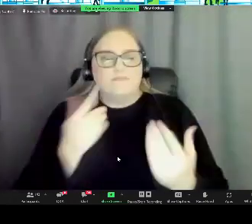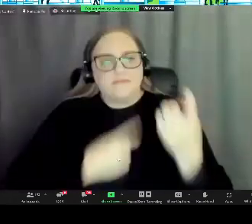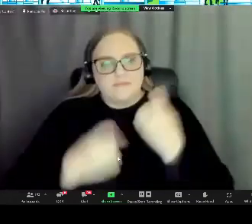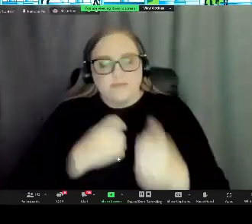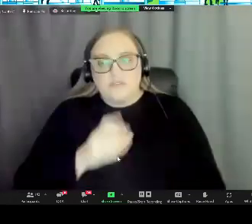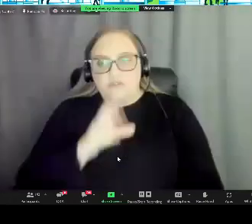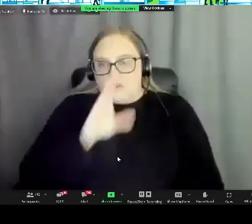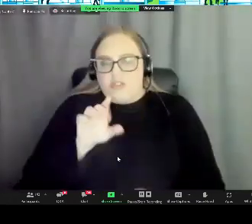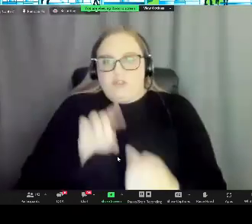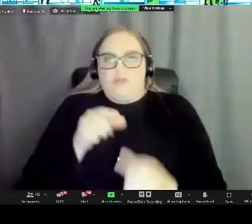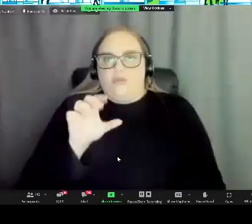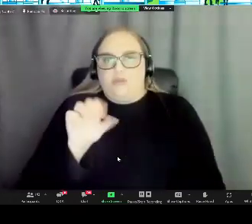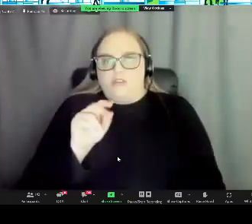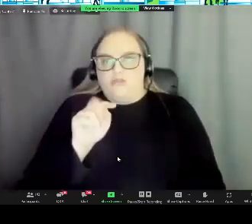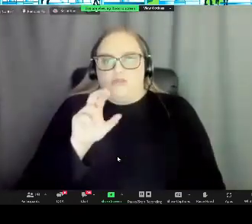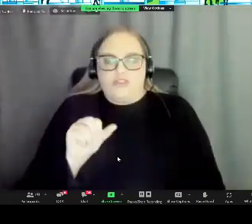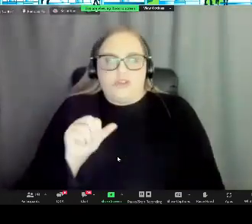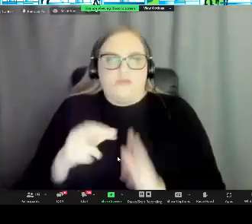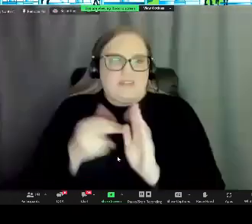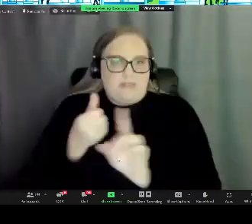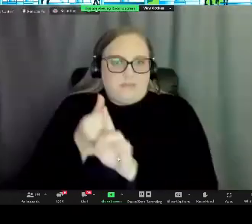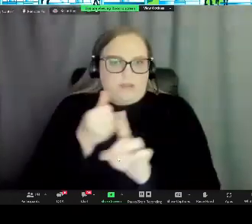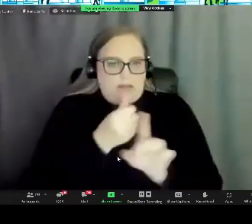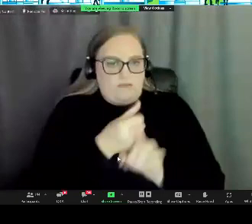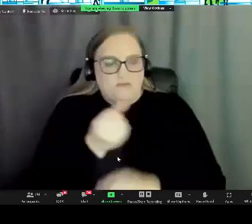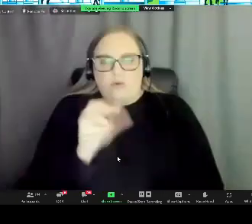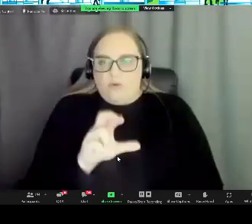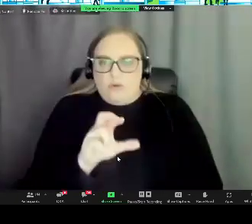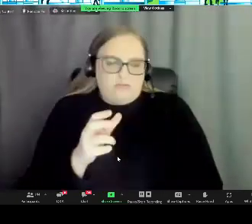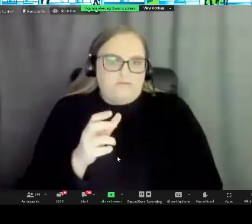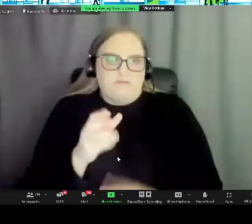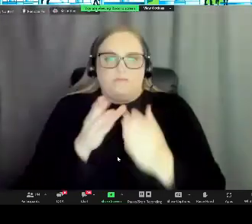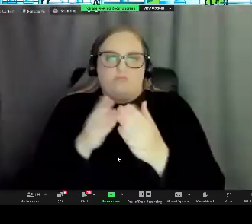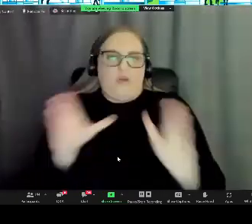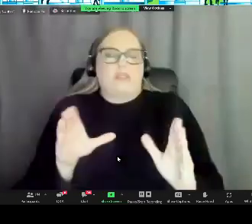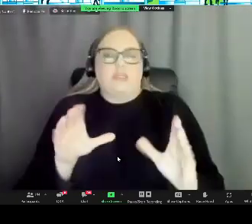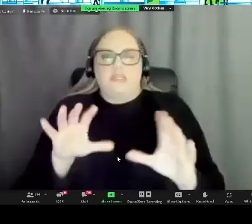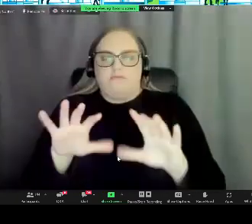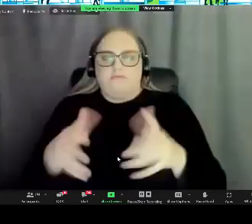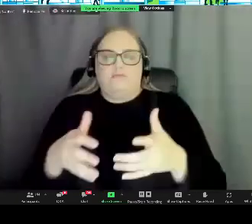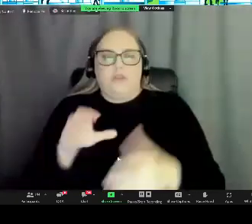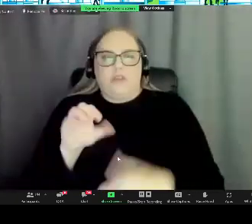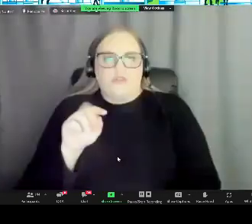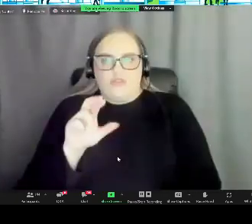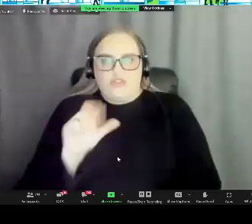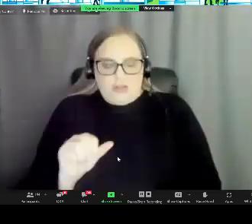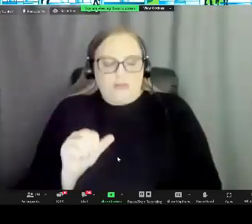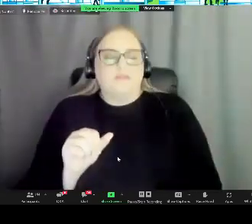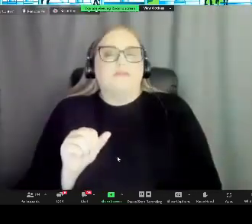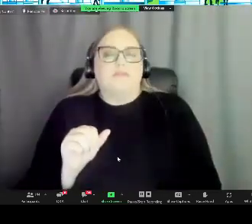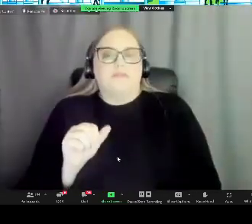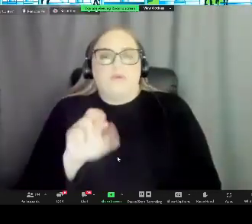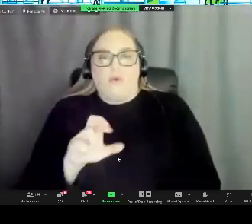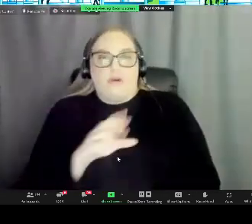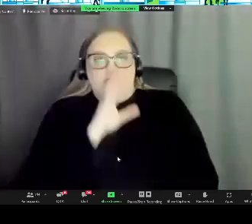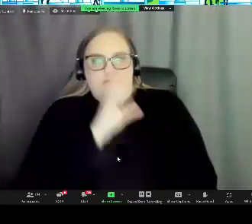consortia representatives themselves. Feel free, or it can be questions broadly to the consortia, or they can be to the DOE